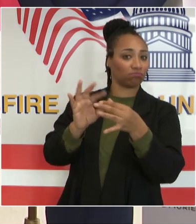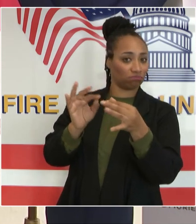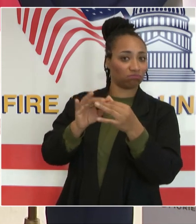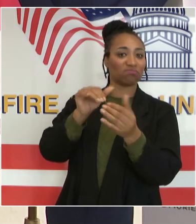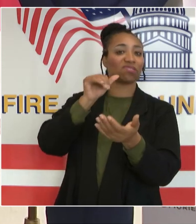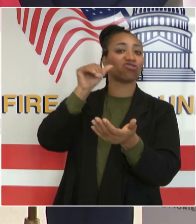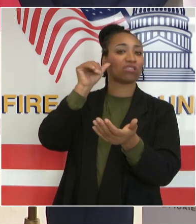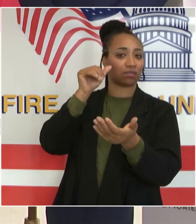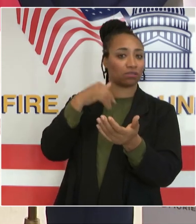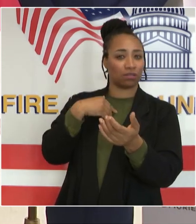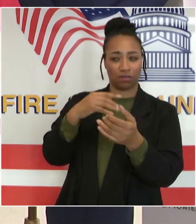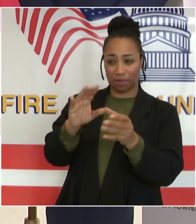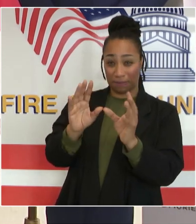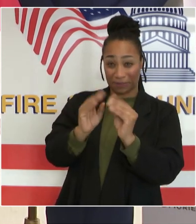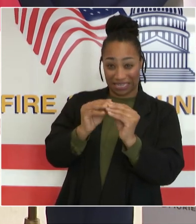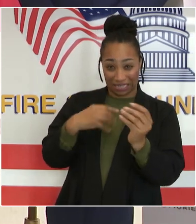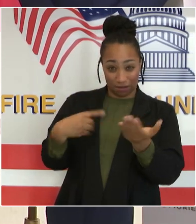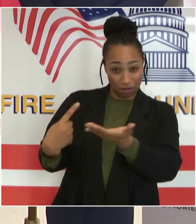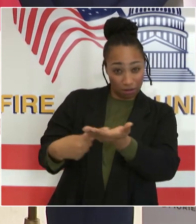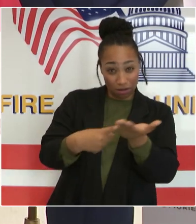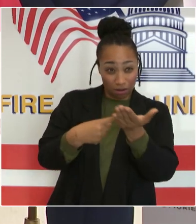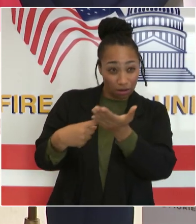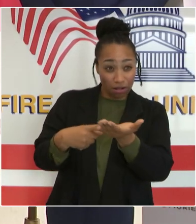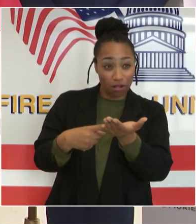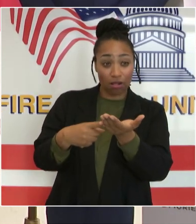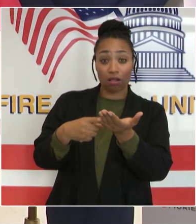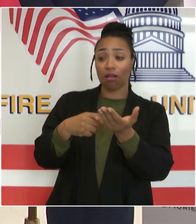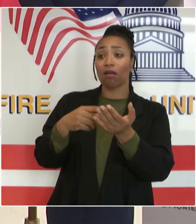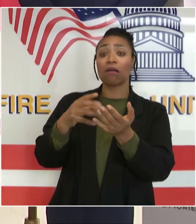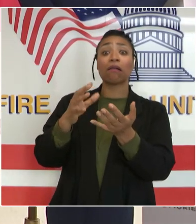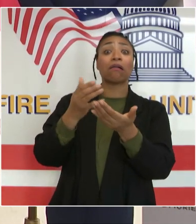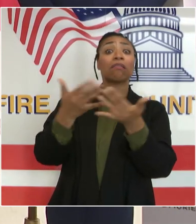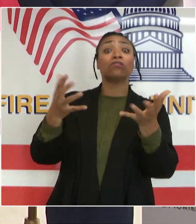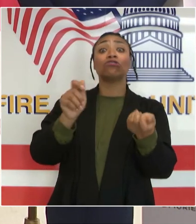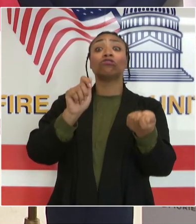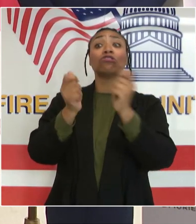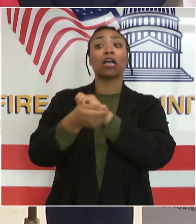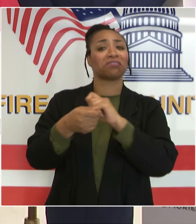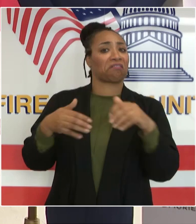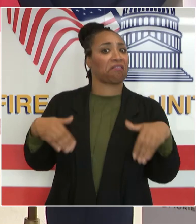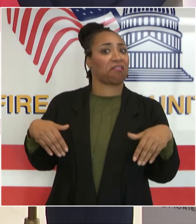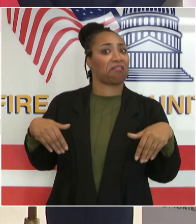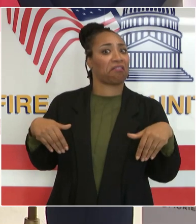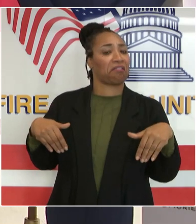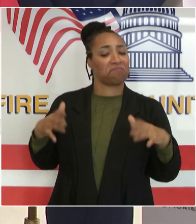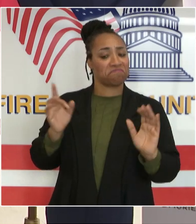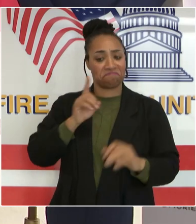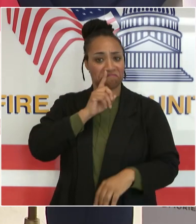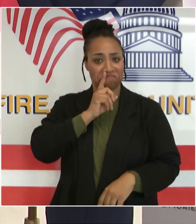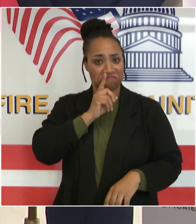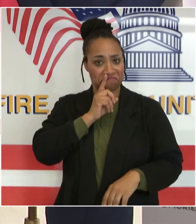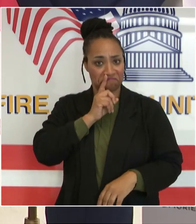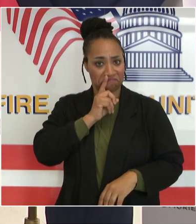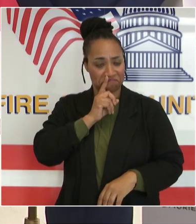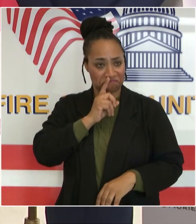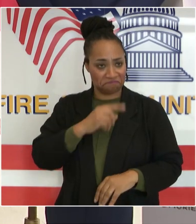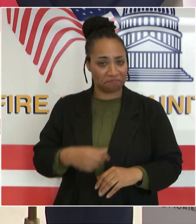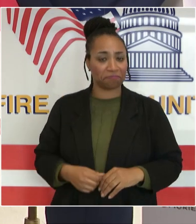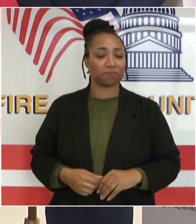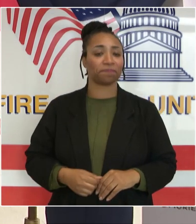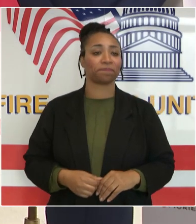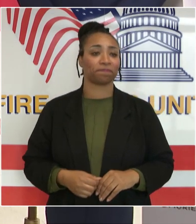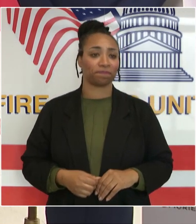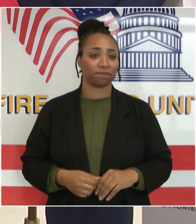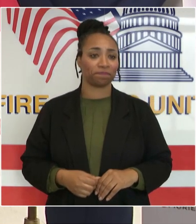I don't know the new, I guess his was named president. I don't know him, and I will